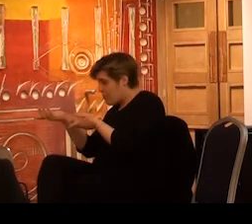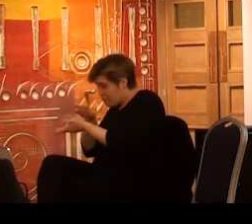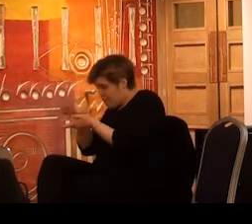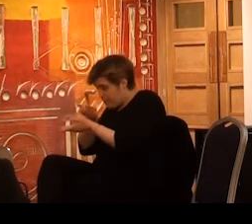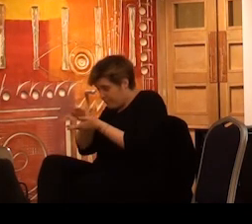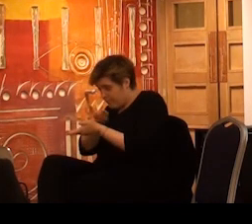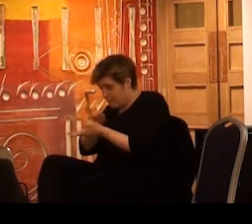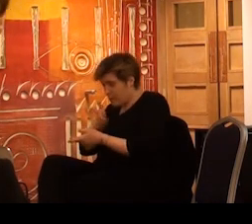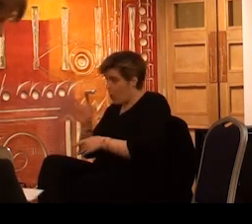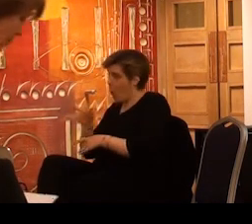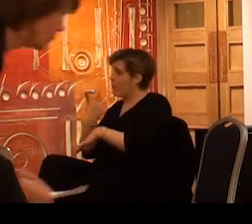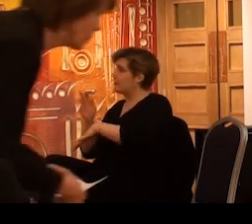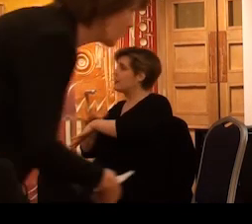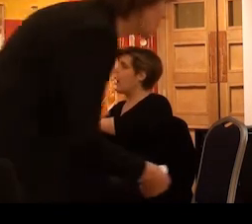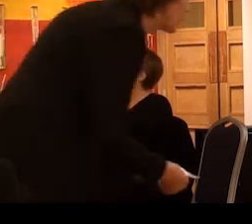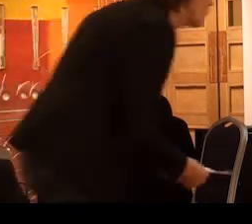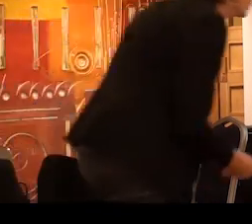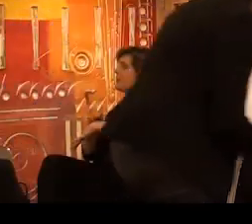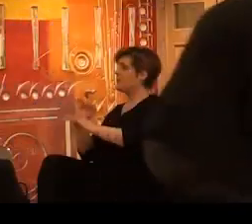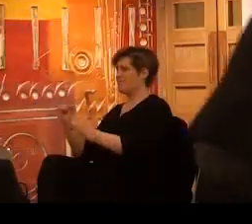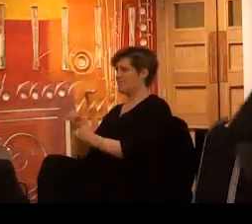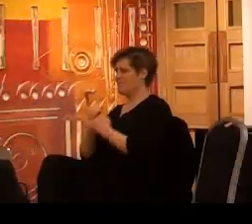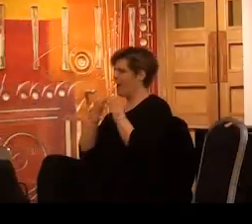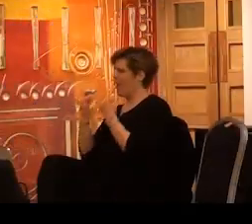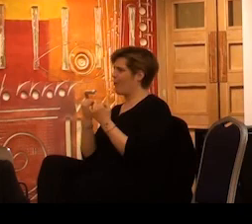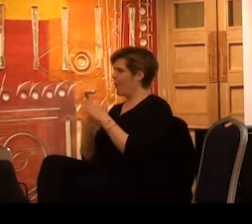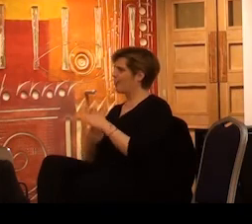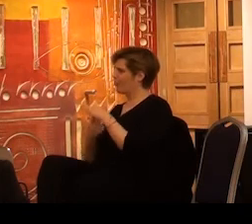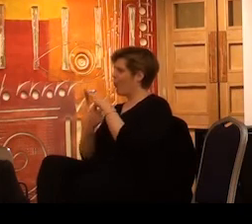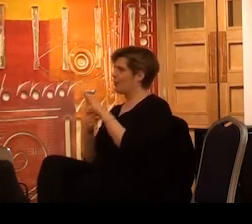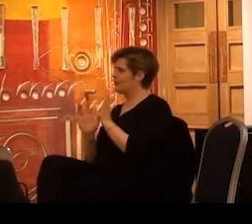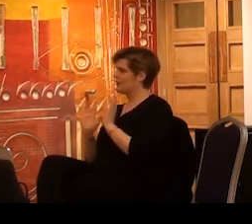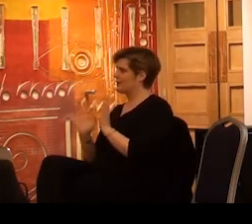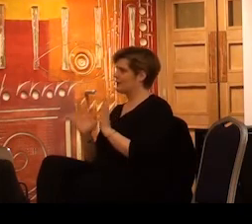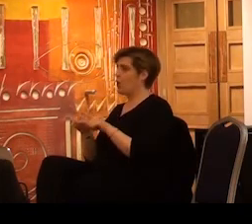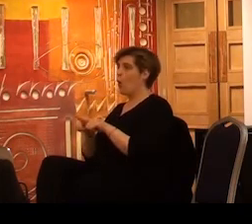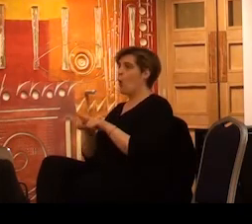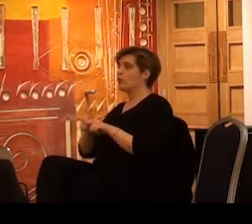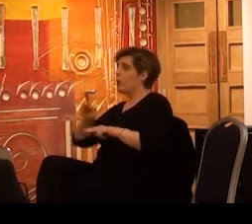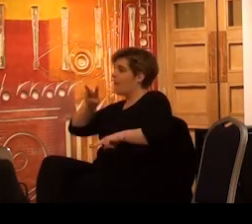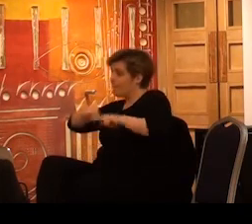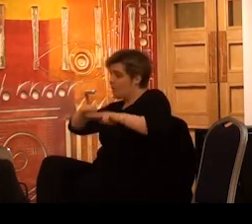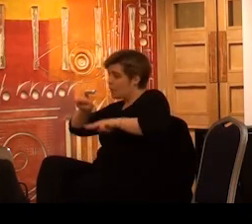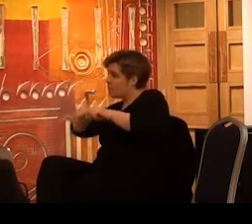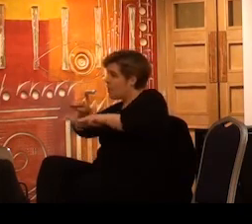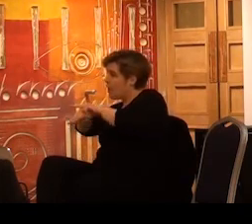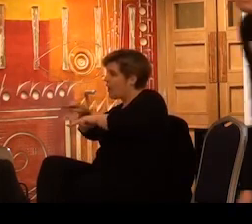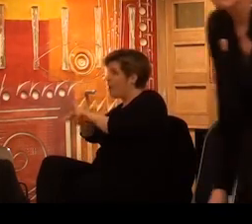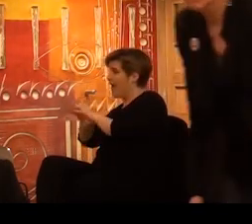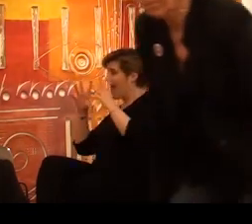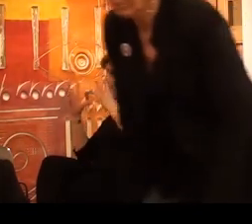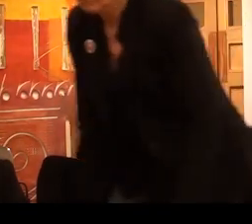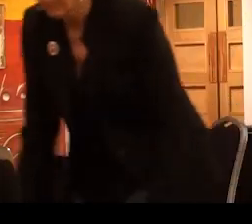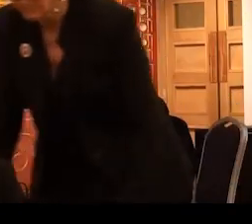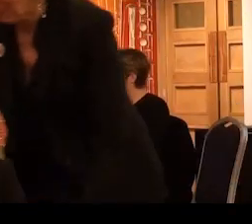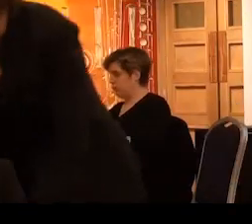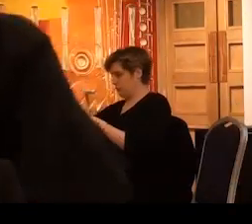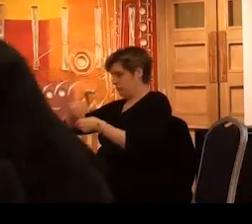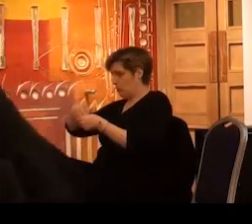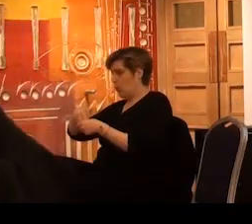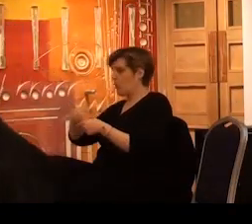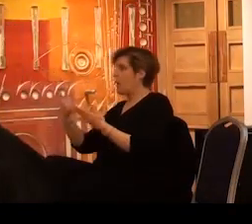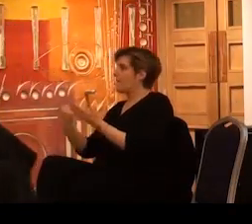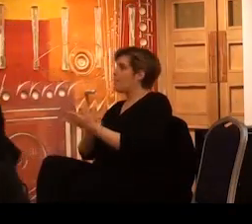really powerful. And I think that's so important. And it's important to monitor everything as part of inclusive policy and practice. As